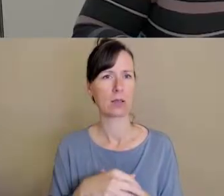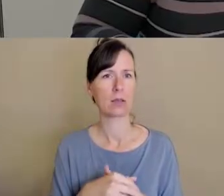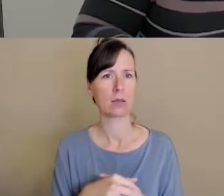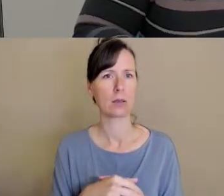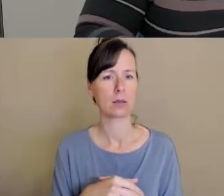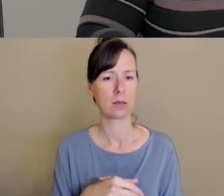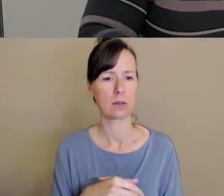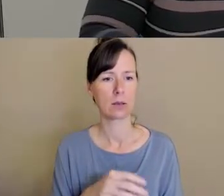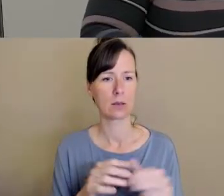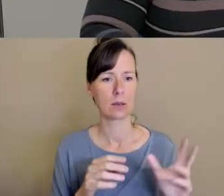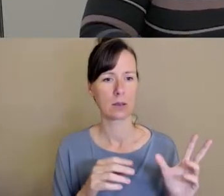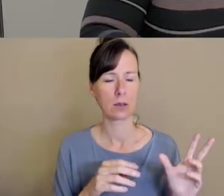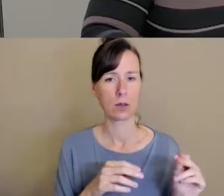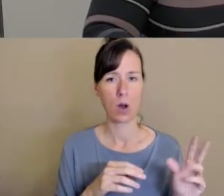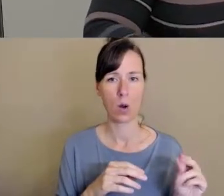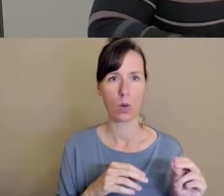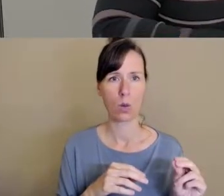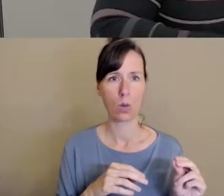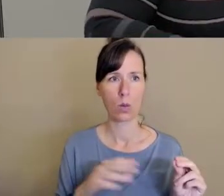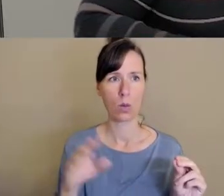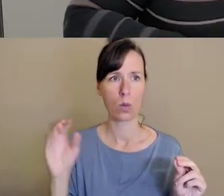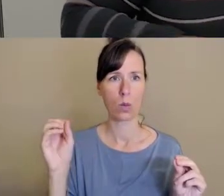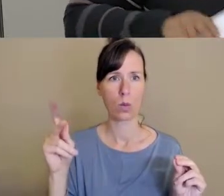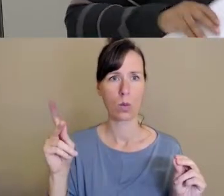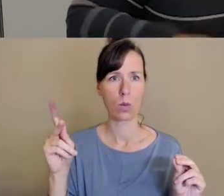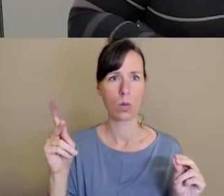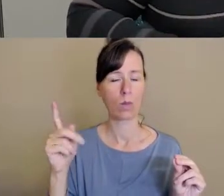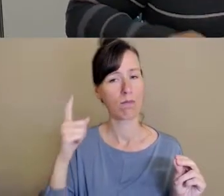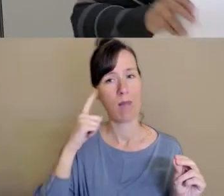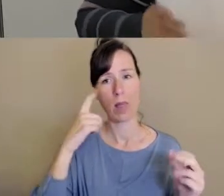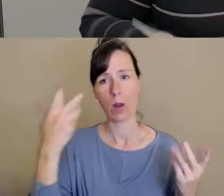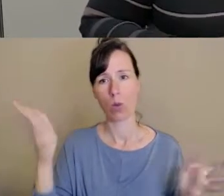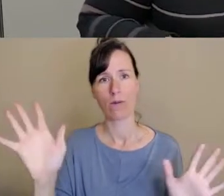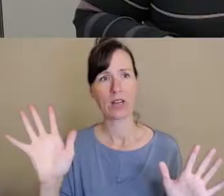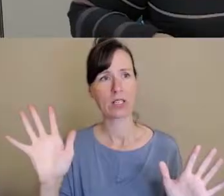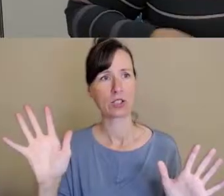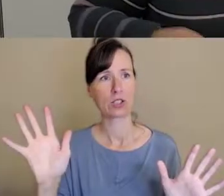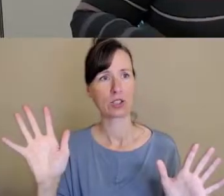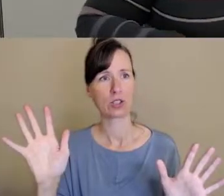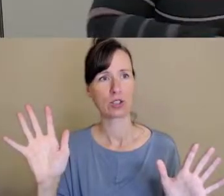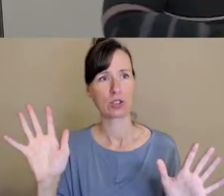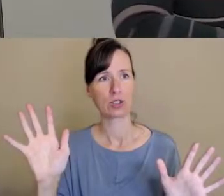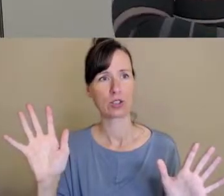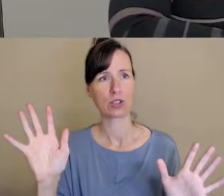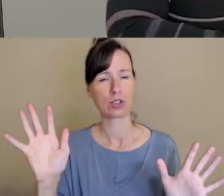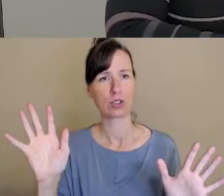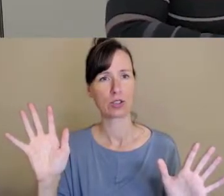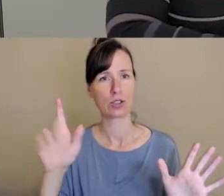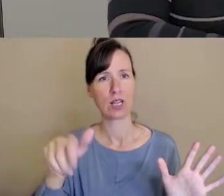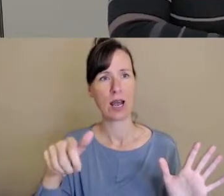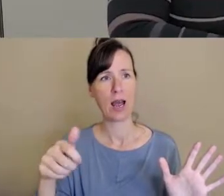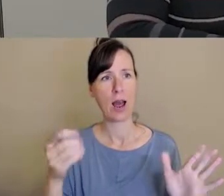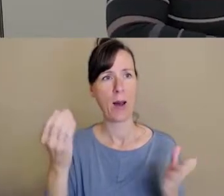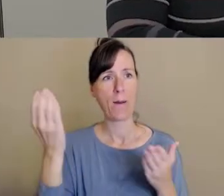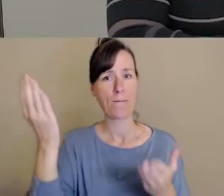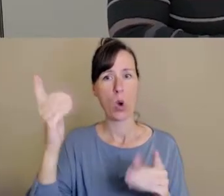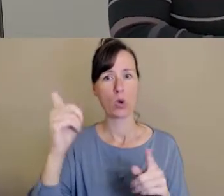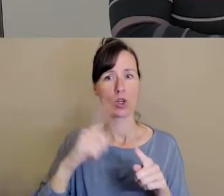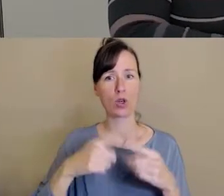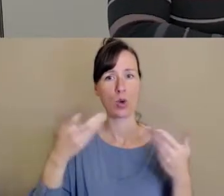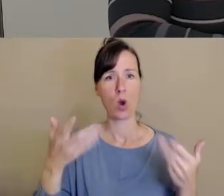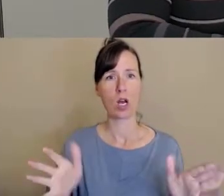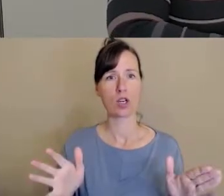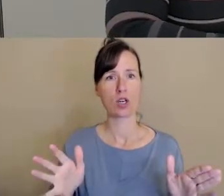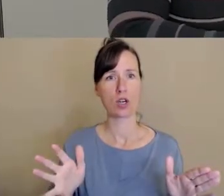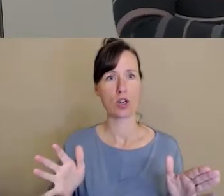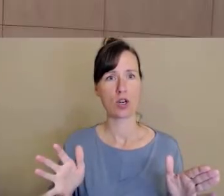No? Okay. Then I think we're done. Is there a motion to adjourn? Well,